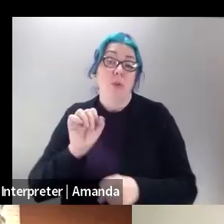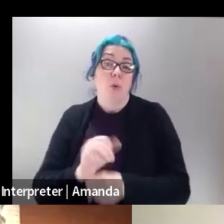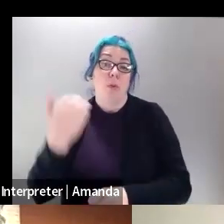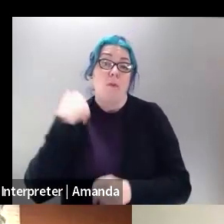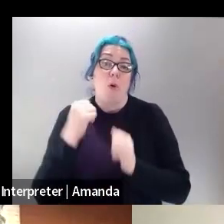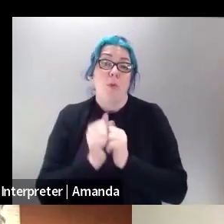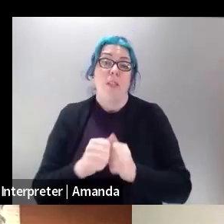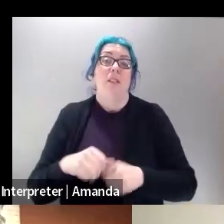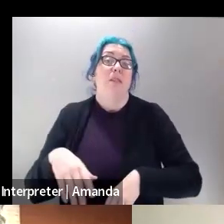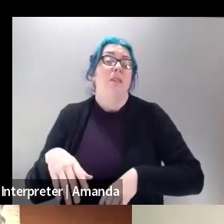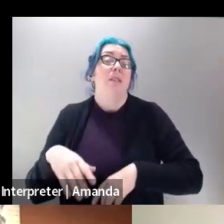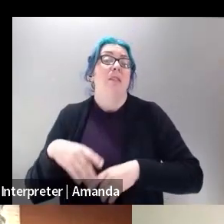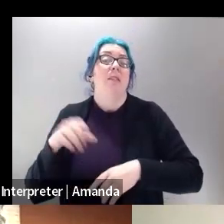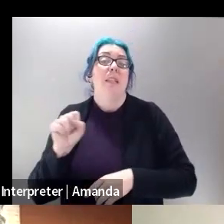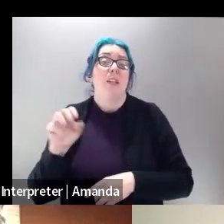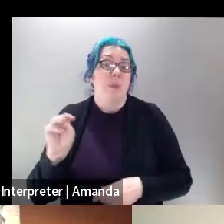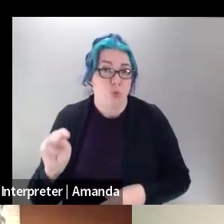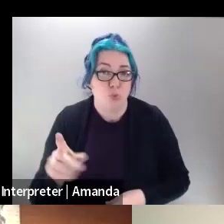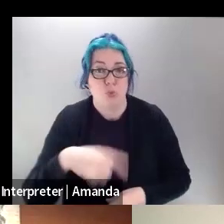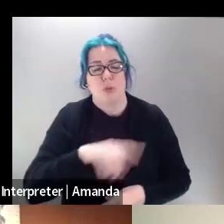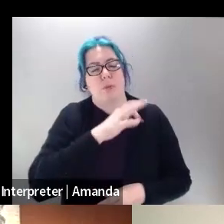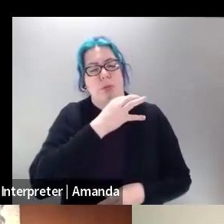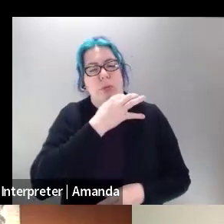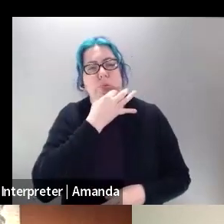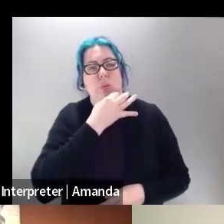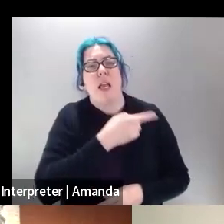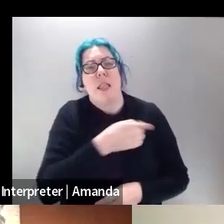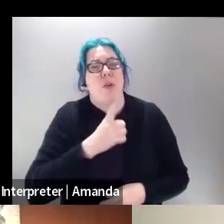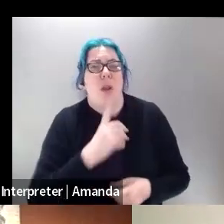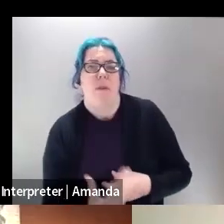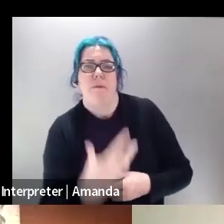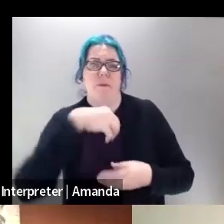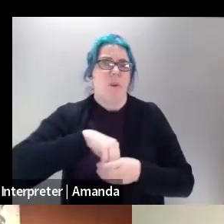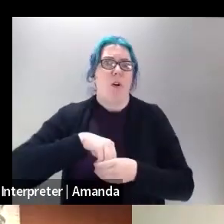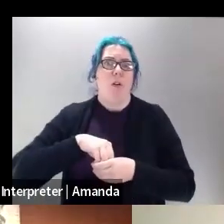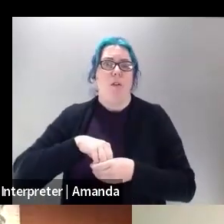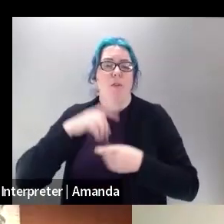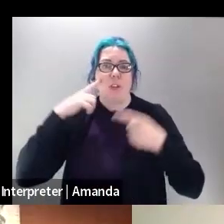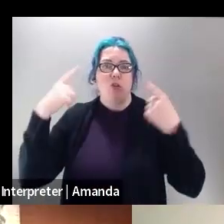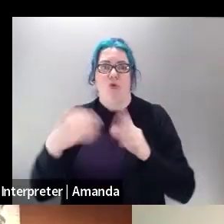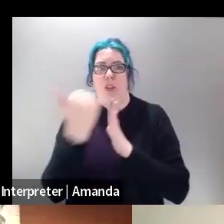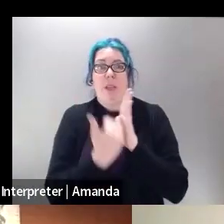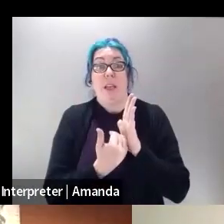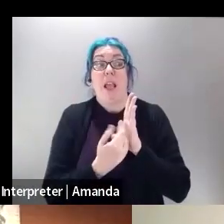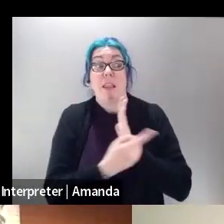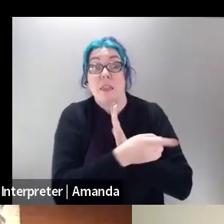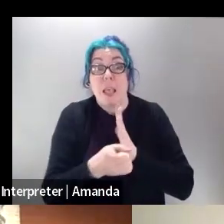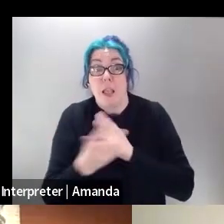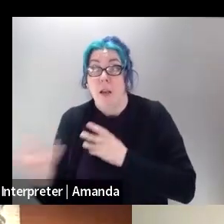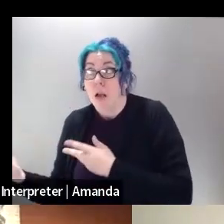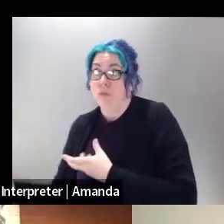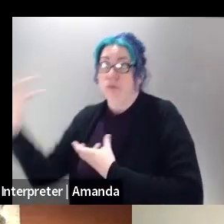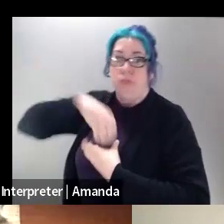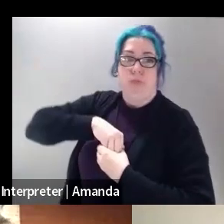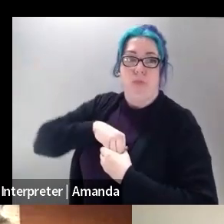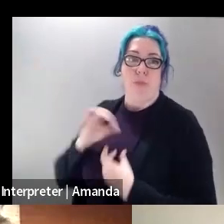managers who really engage in the room agreement, and then like it becomes part of their language as they are, whether